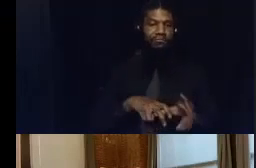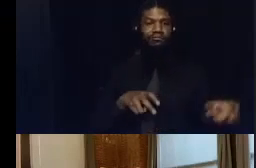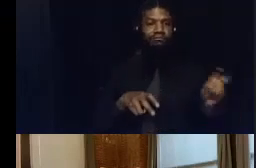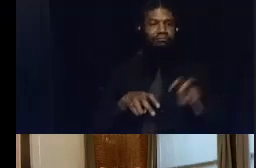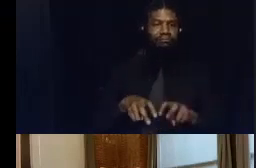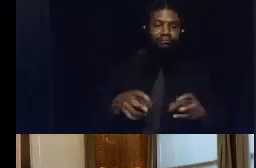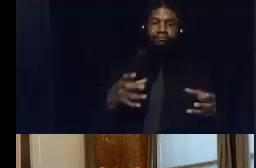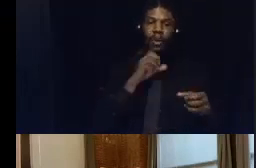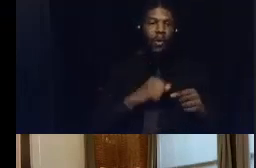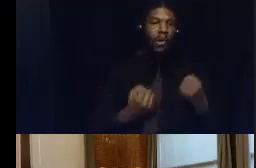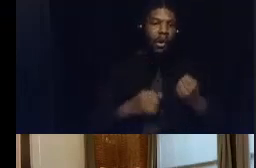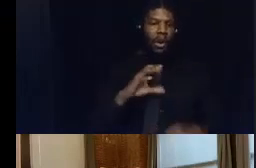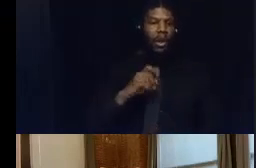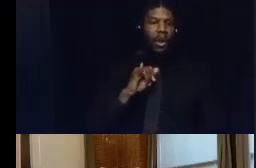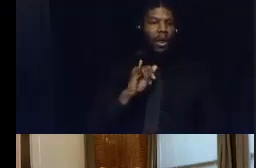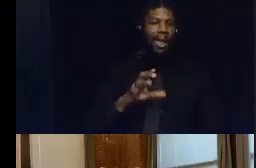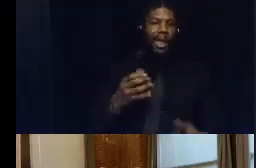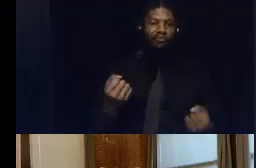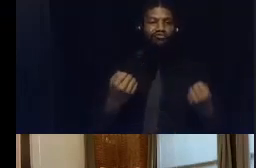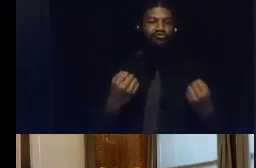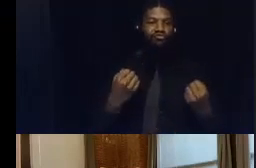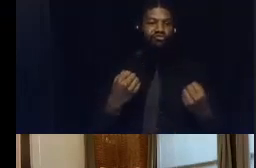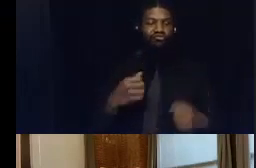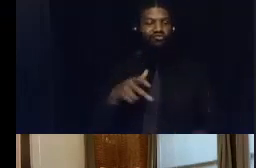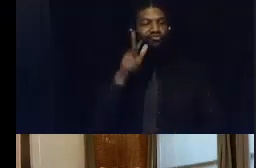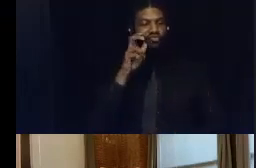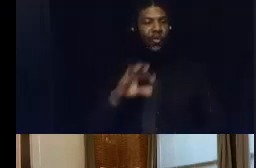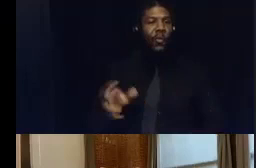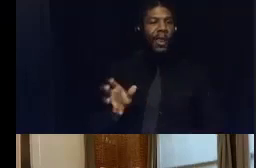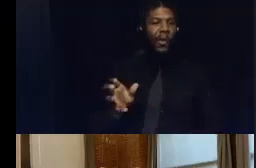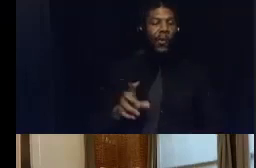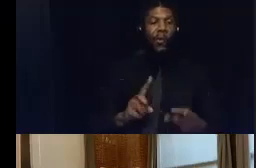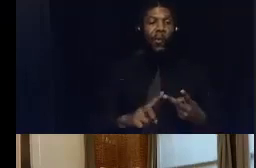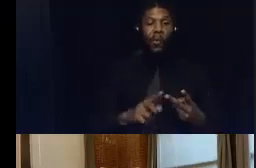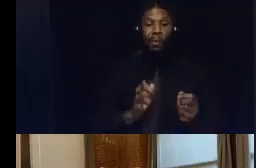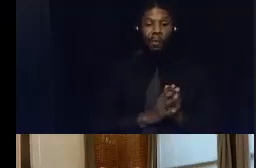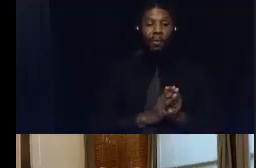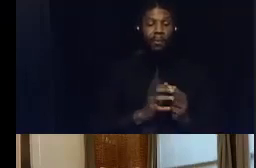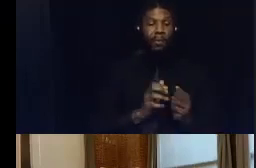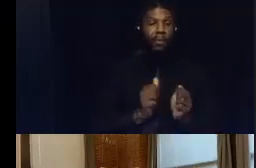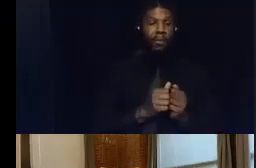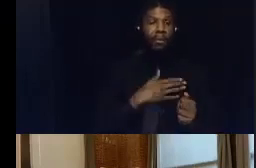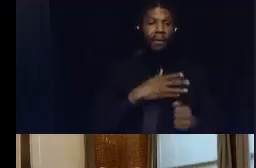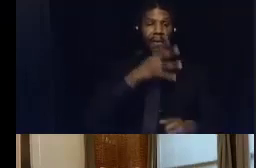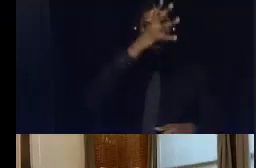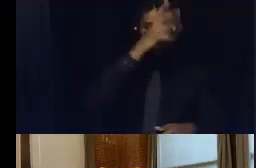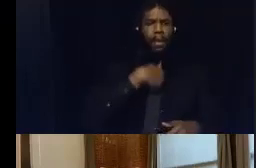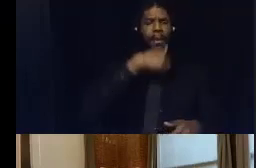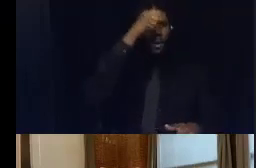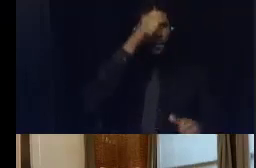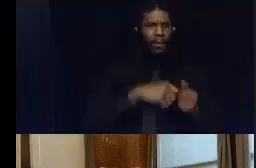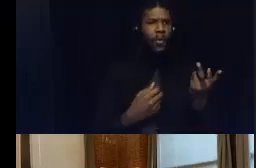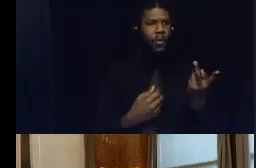listening to the radio. And with my father, I remember on the weekends cleaning the windows,